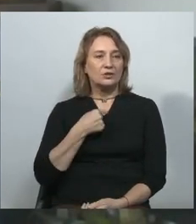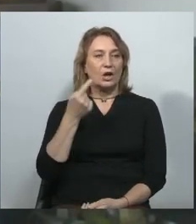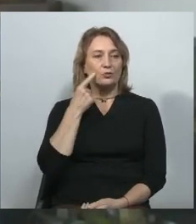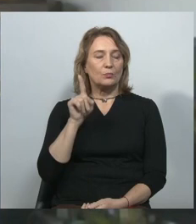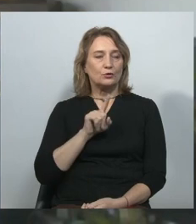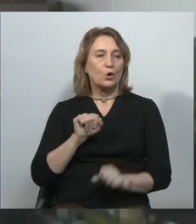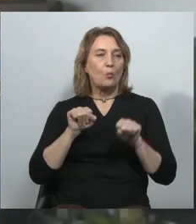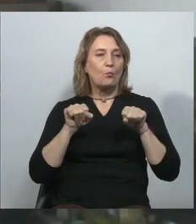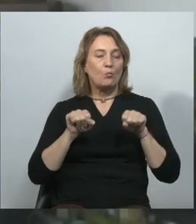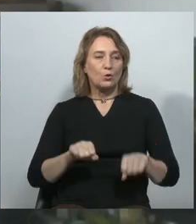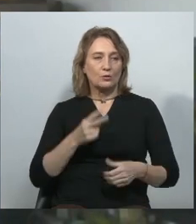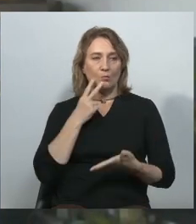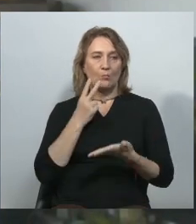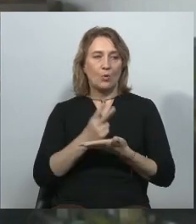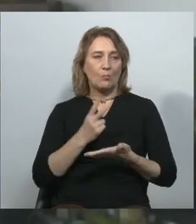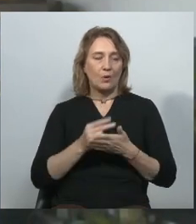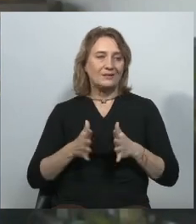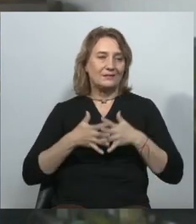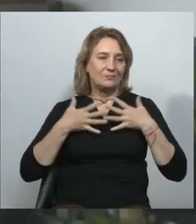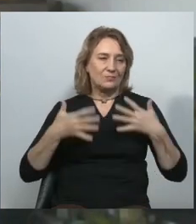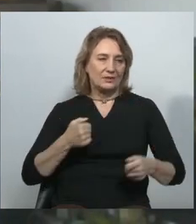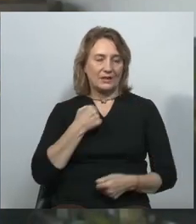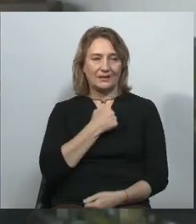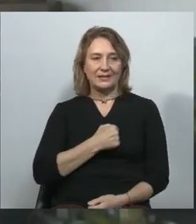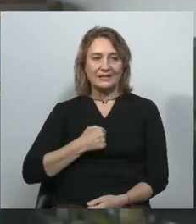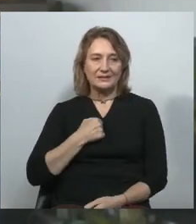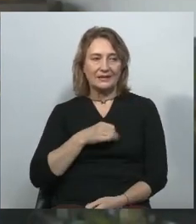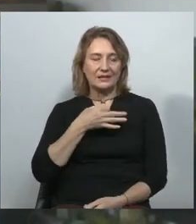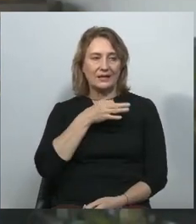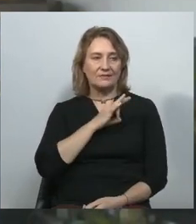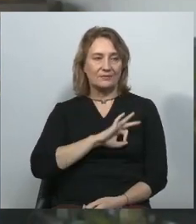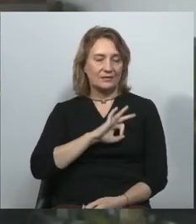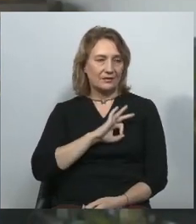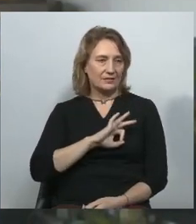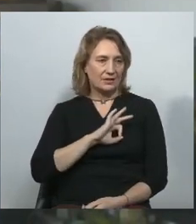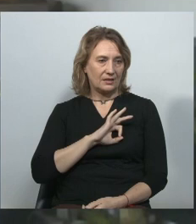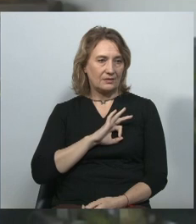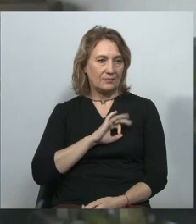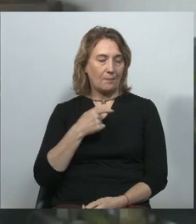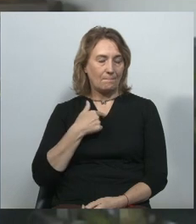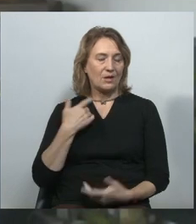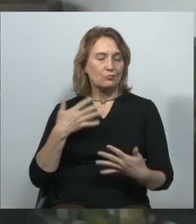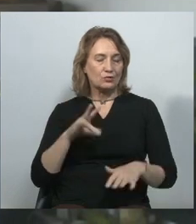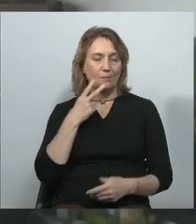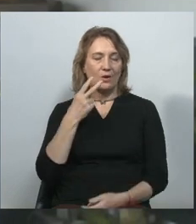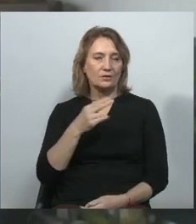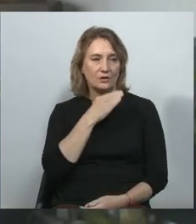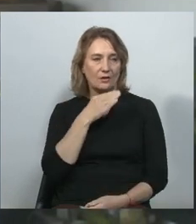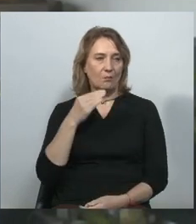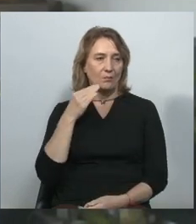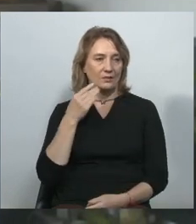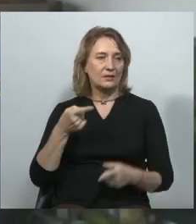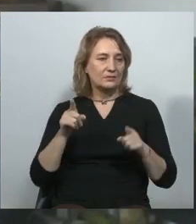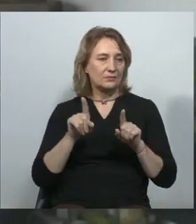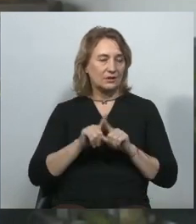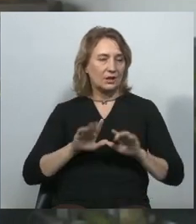a more aggressive use of things like deepfakes. We saw already lots of incidents.